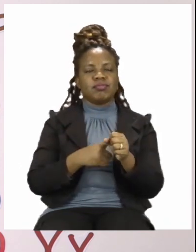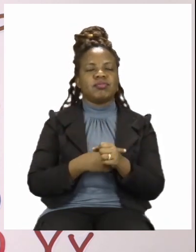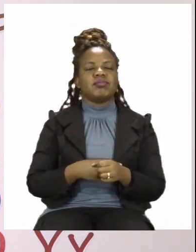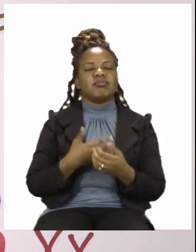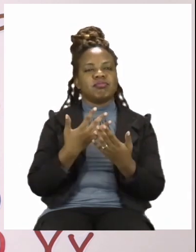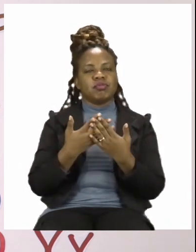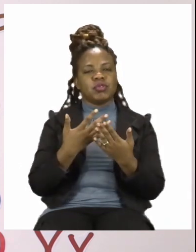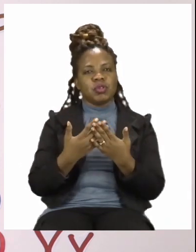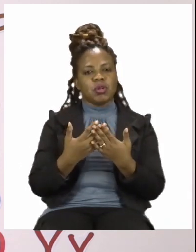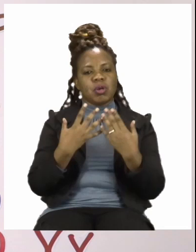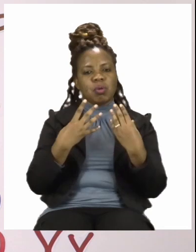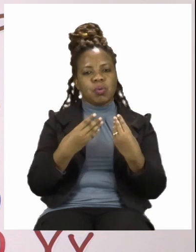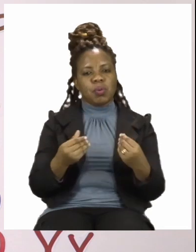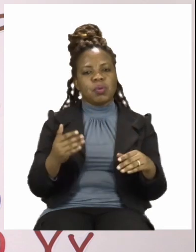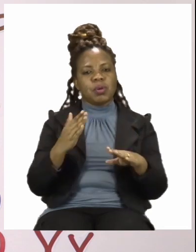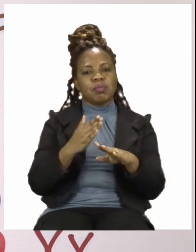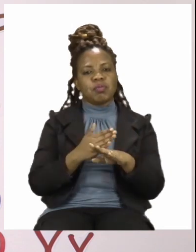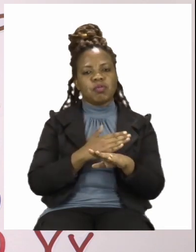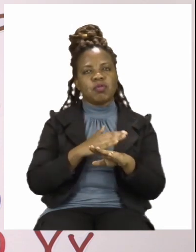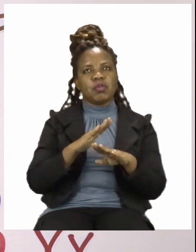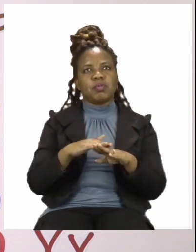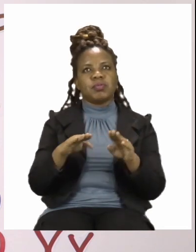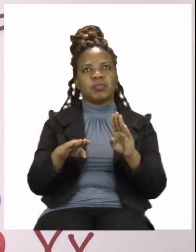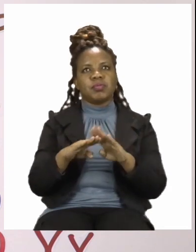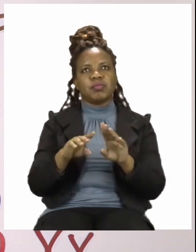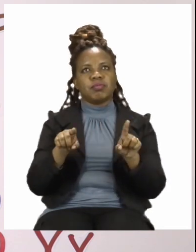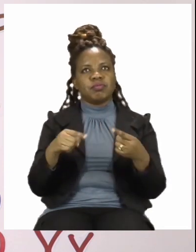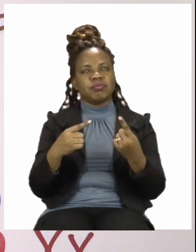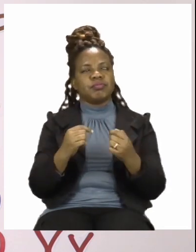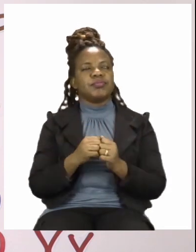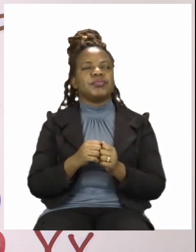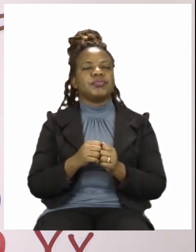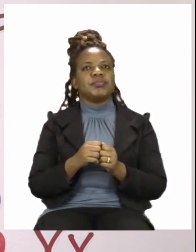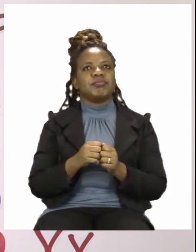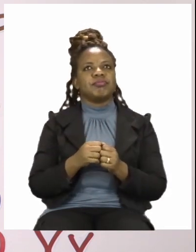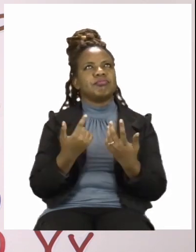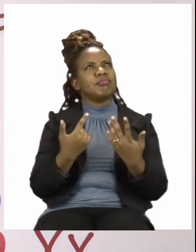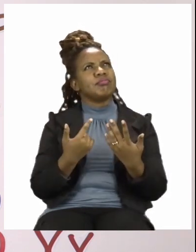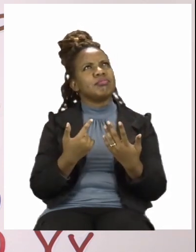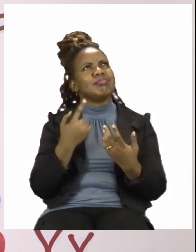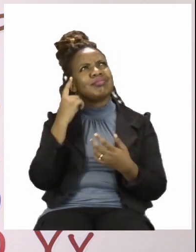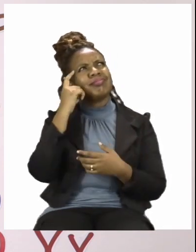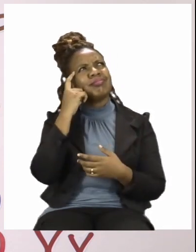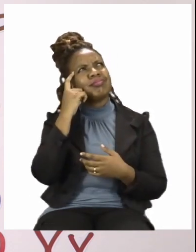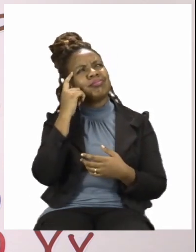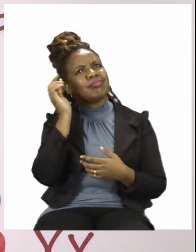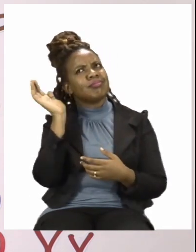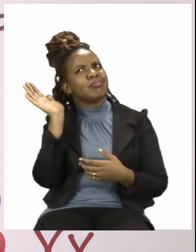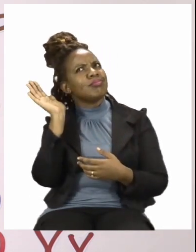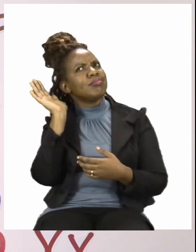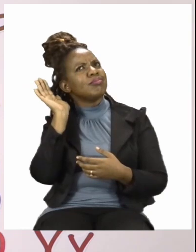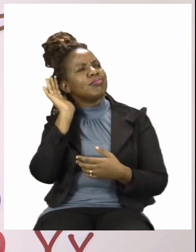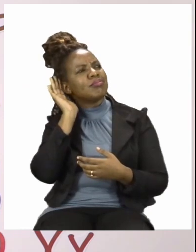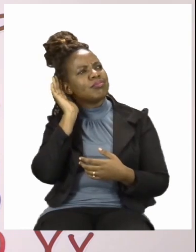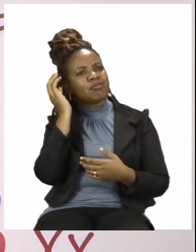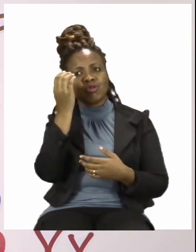you touch anything else. I thought I heard Zoshi come in, but I can't see